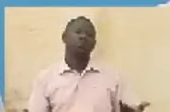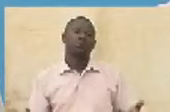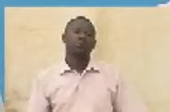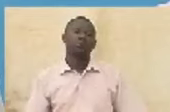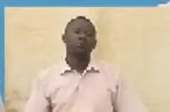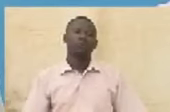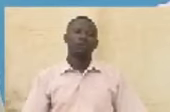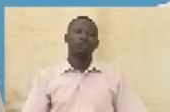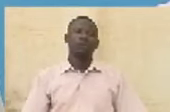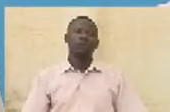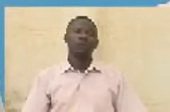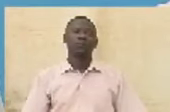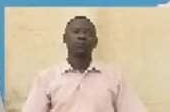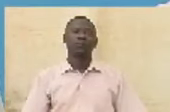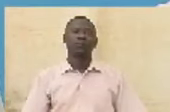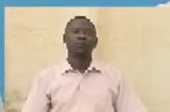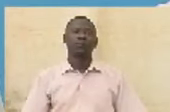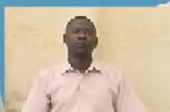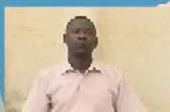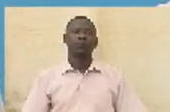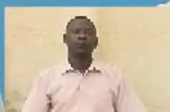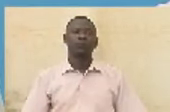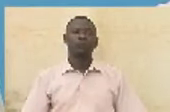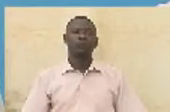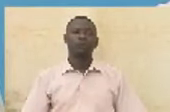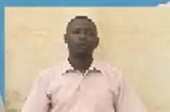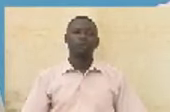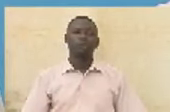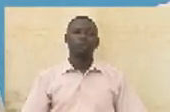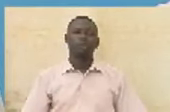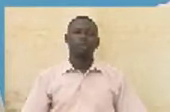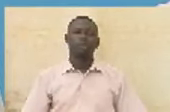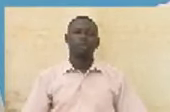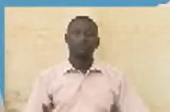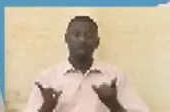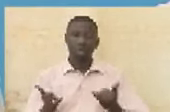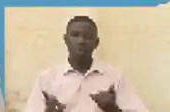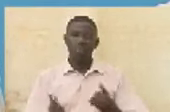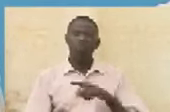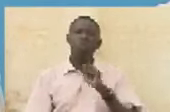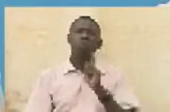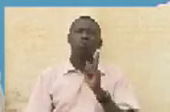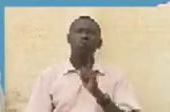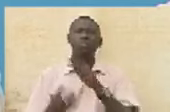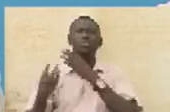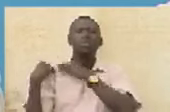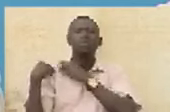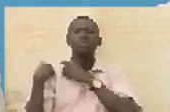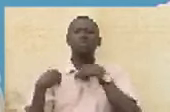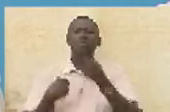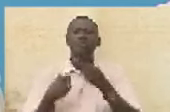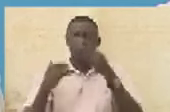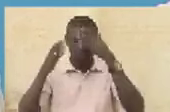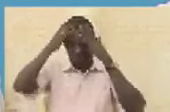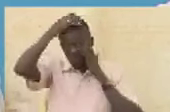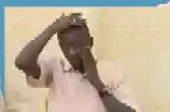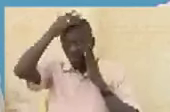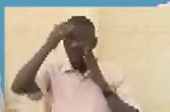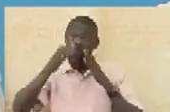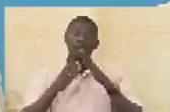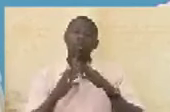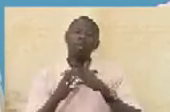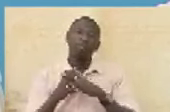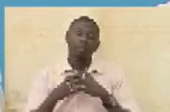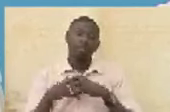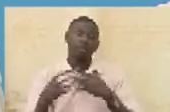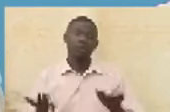And what will be the role of the soldiers in this process? Sanyin tembela roje sojaro la do ko be kala muneti ko tembo yo sojaro lu mutaro.